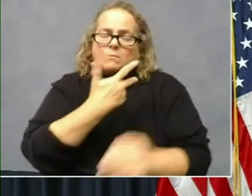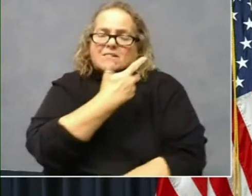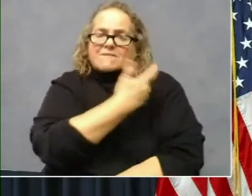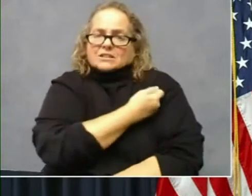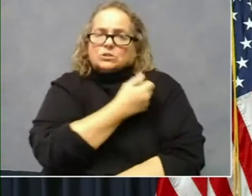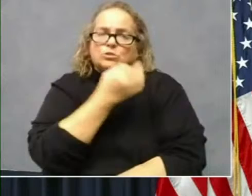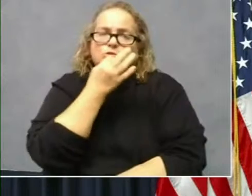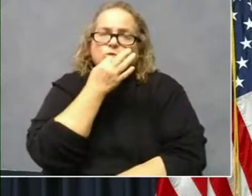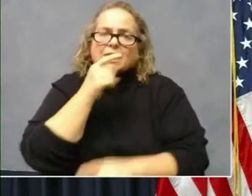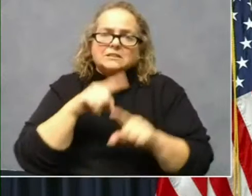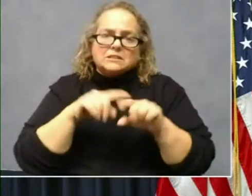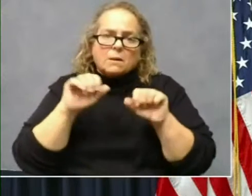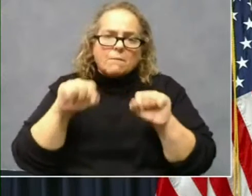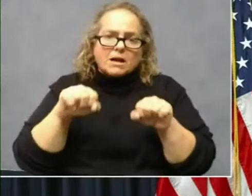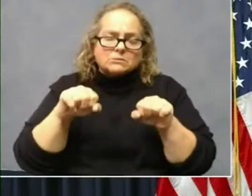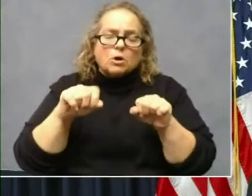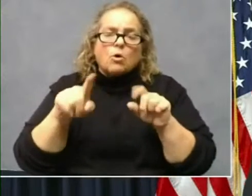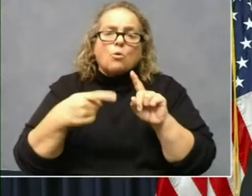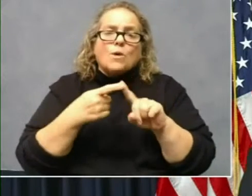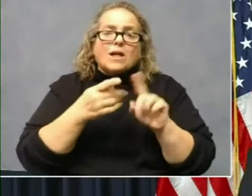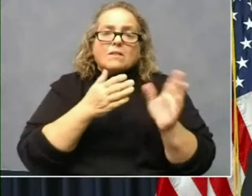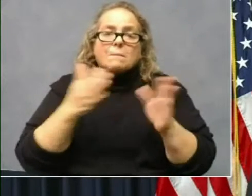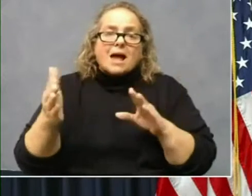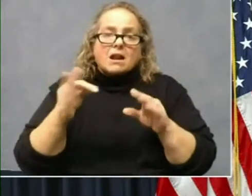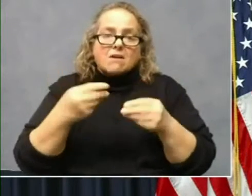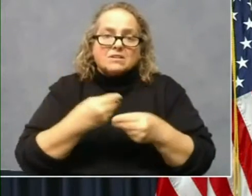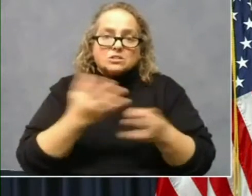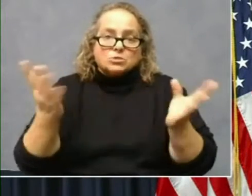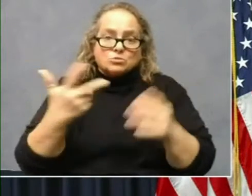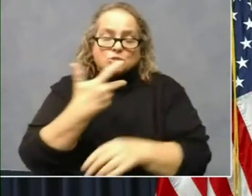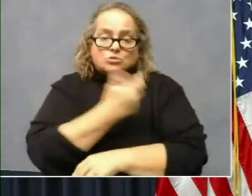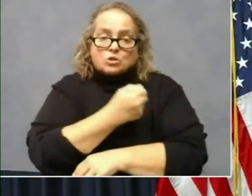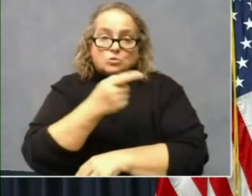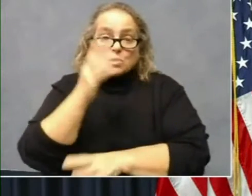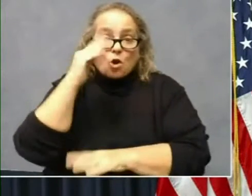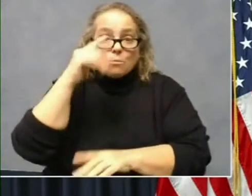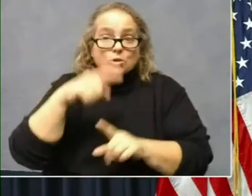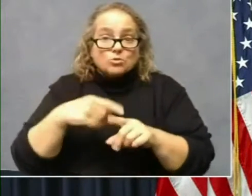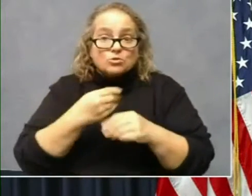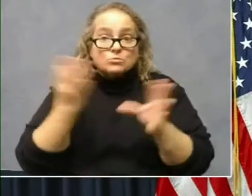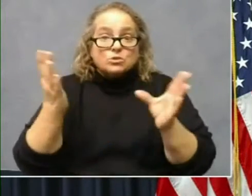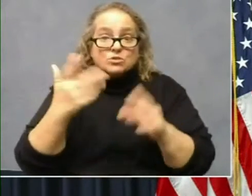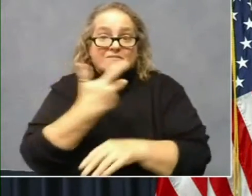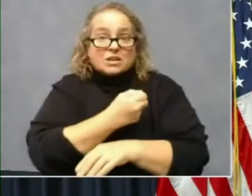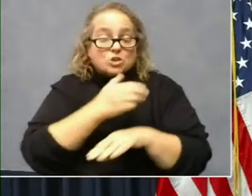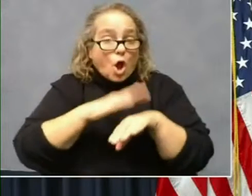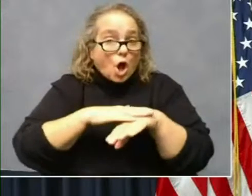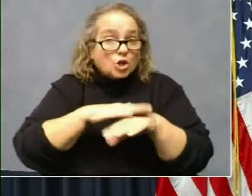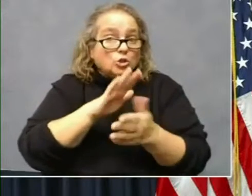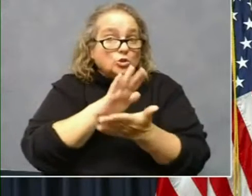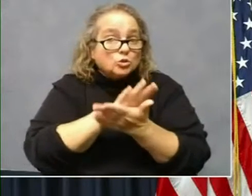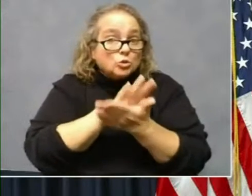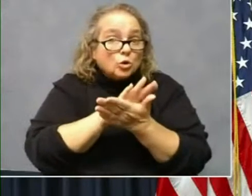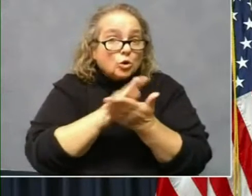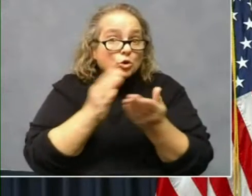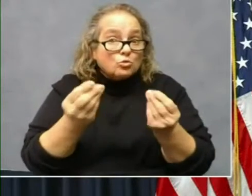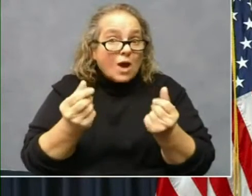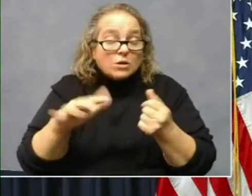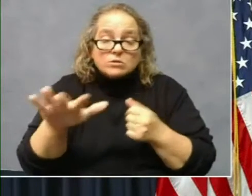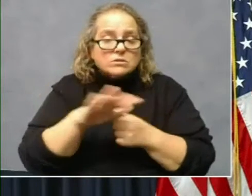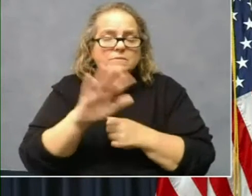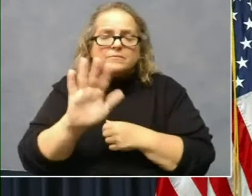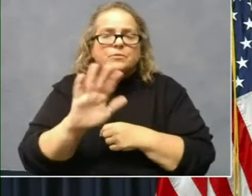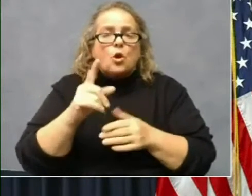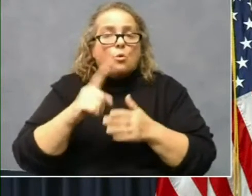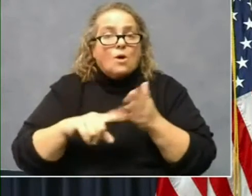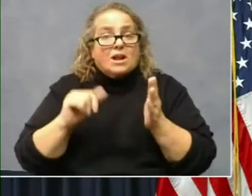for vaccine distribution? And do we hope to distribute the vaccine on school grounds? What it shows is that we have made our educators an